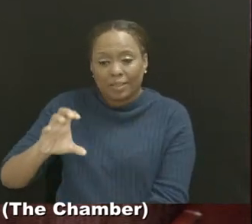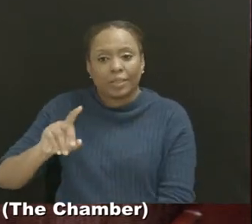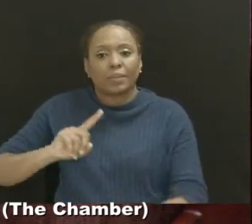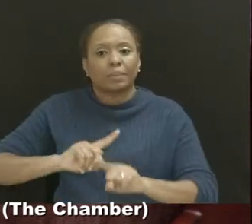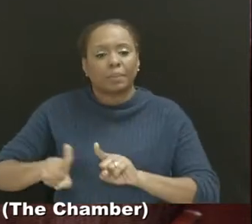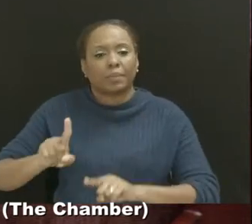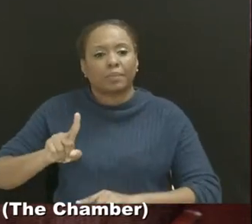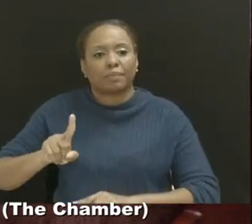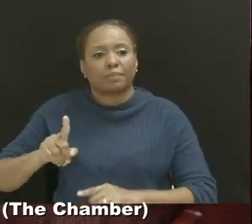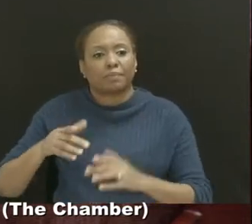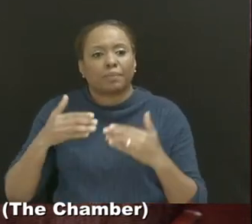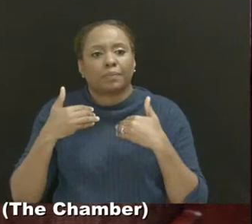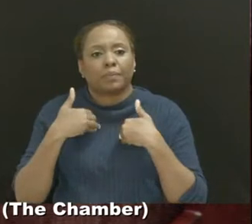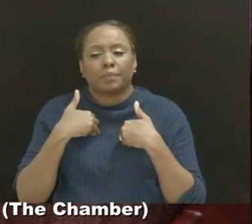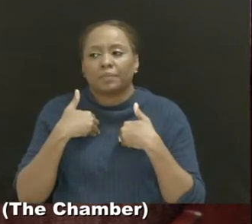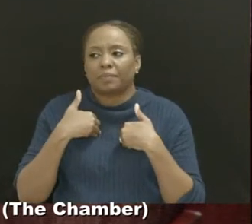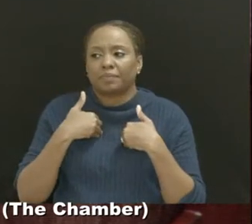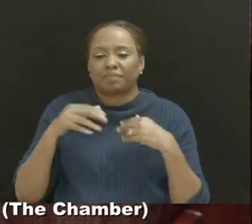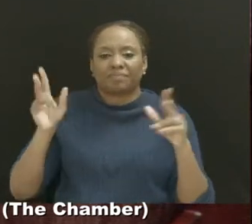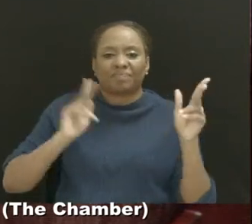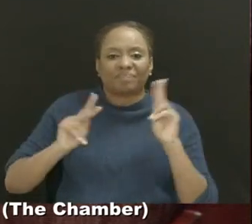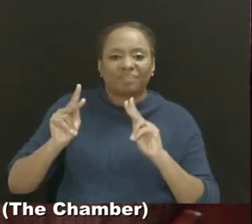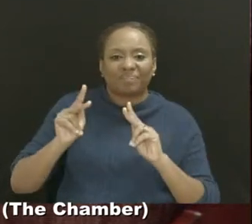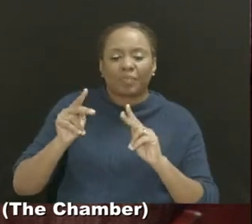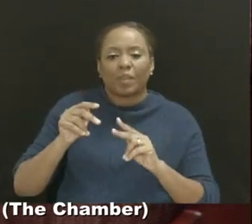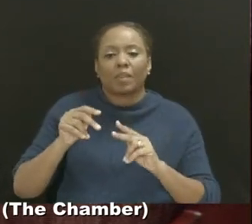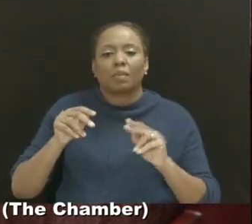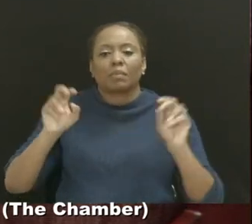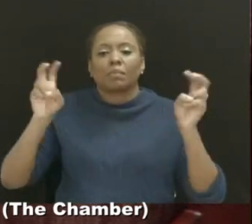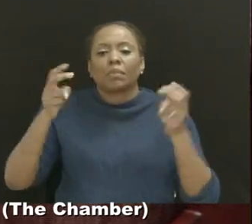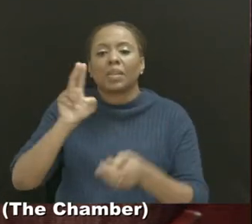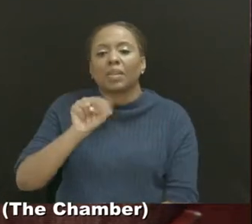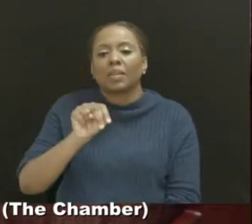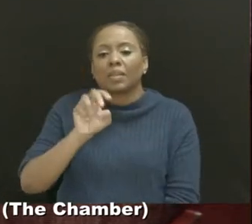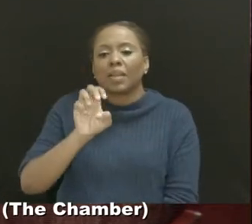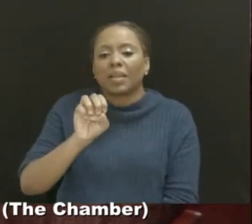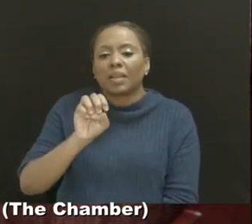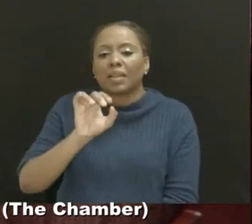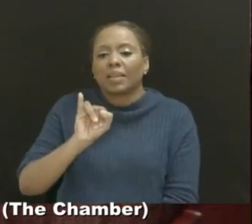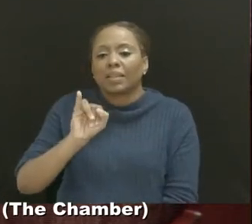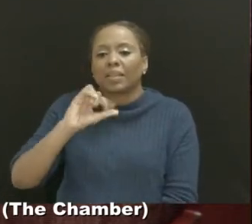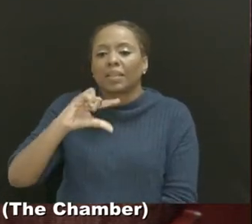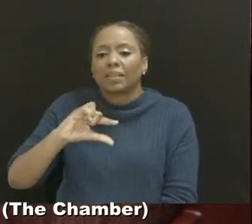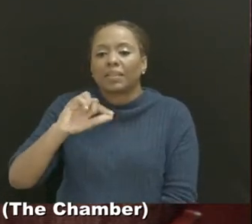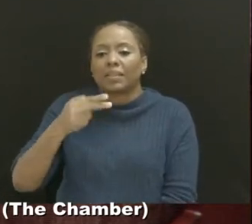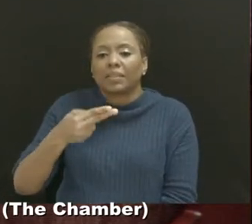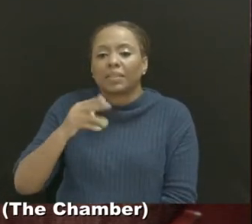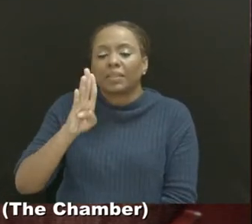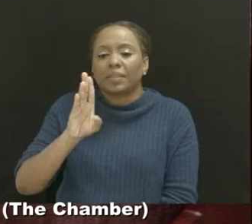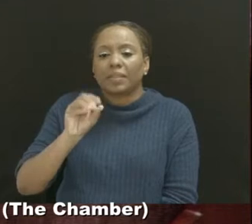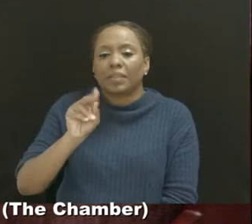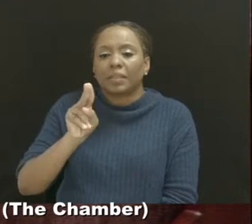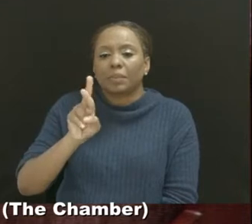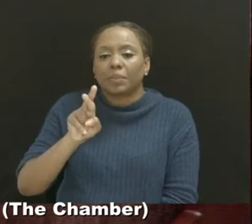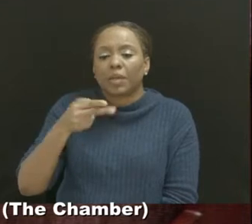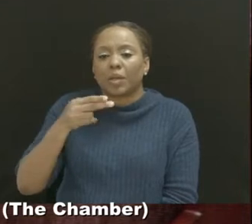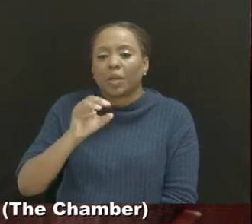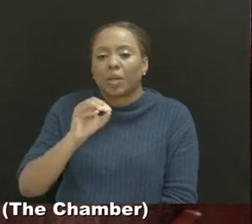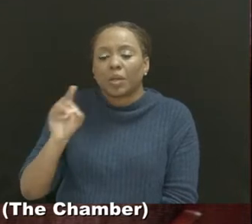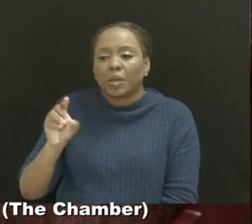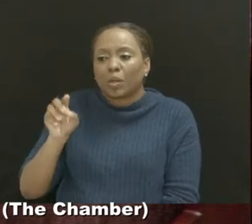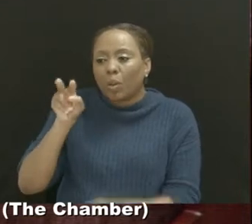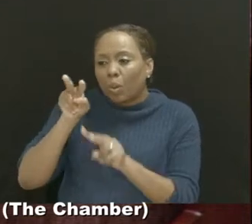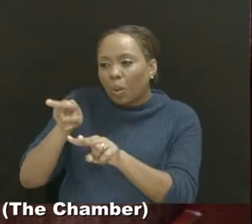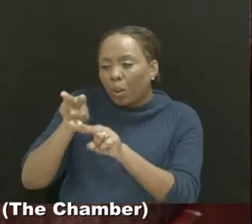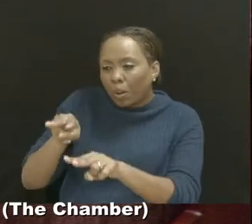have neighborhood watches and other community groups that are willing to assist once they can get the support from the